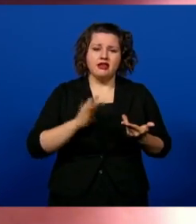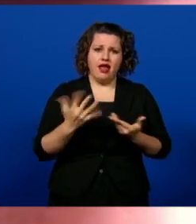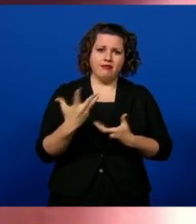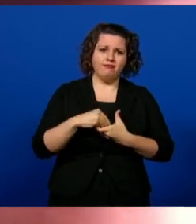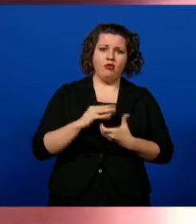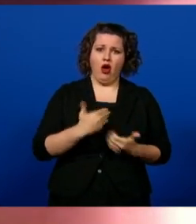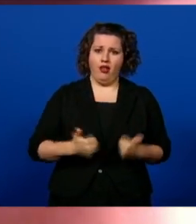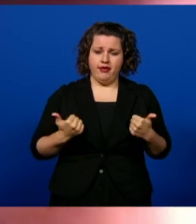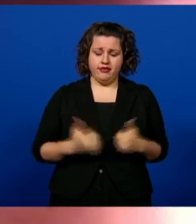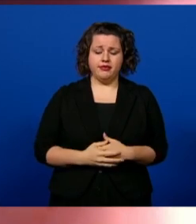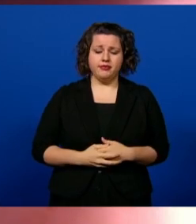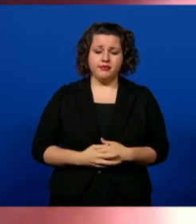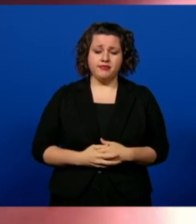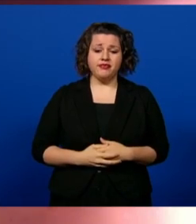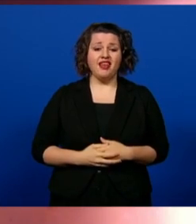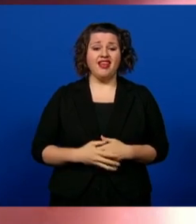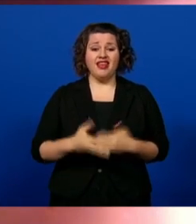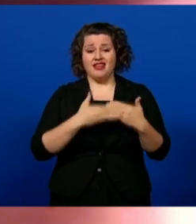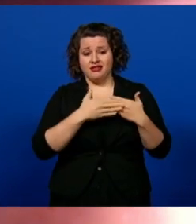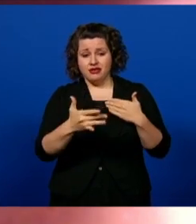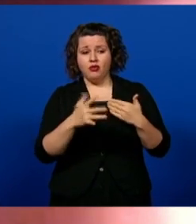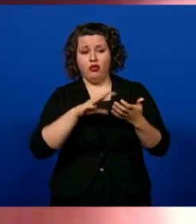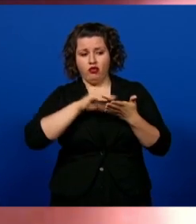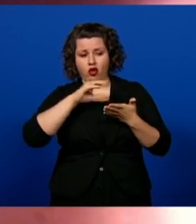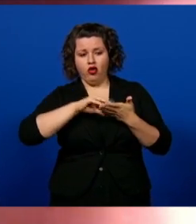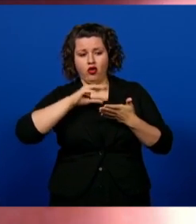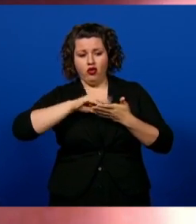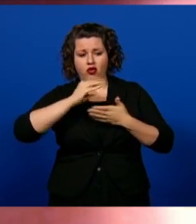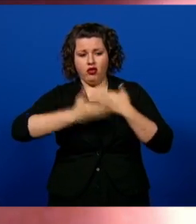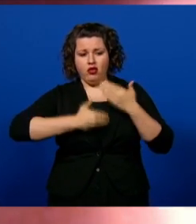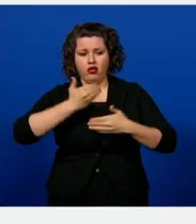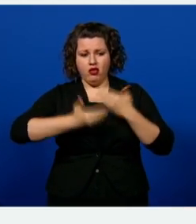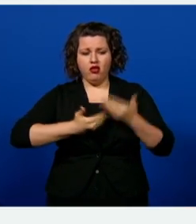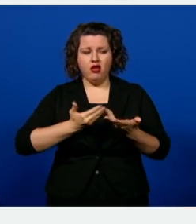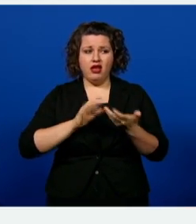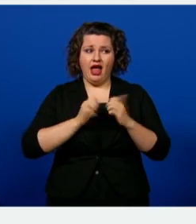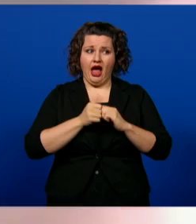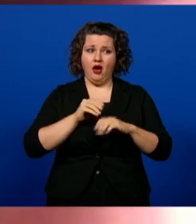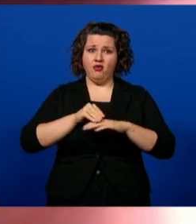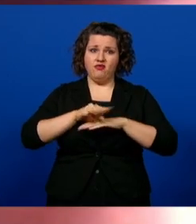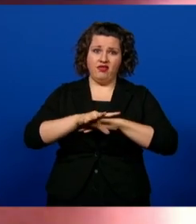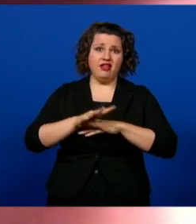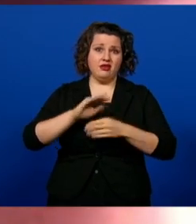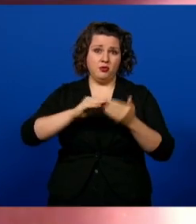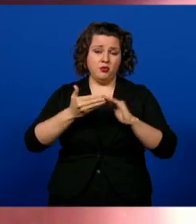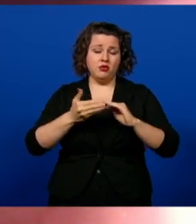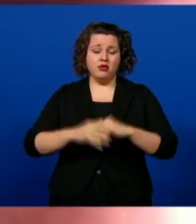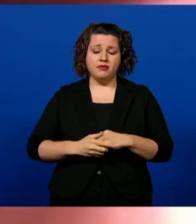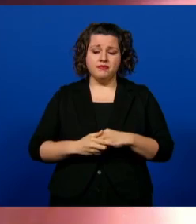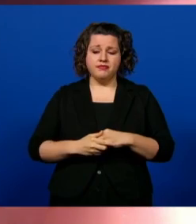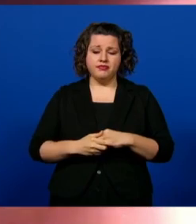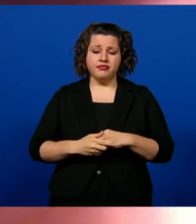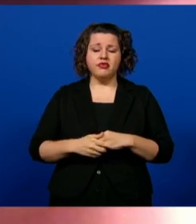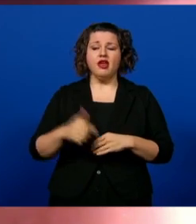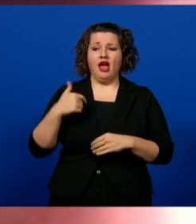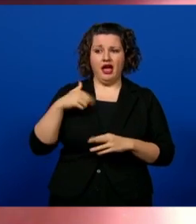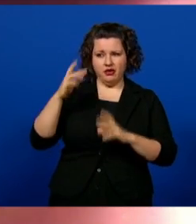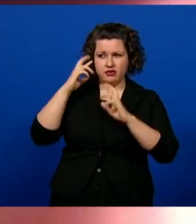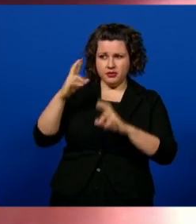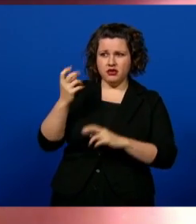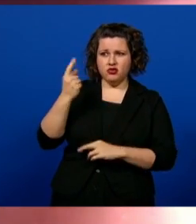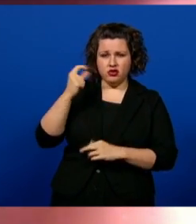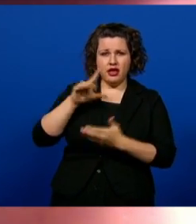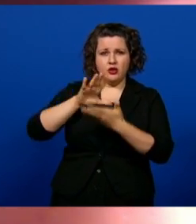life. Since then, we have learned much more about the virus and how it affects us as a community. I respected and understood the need to